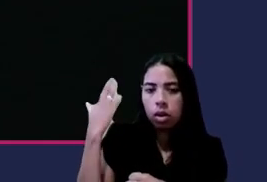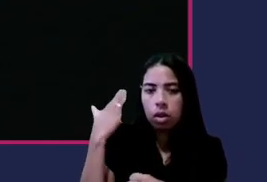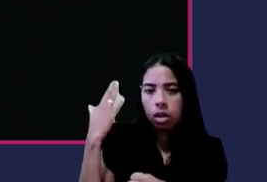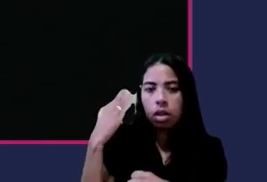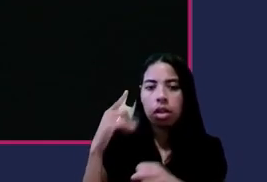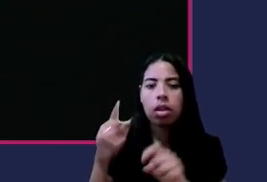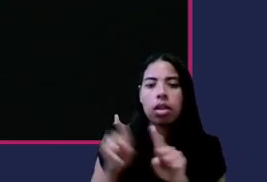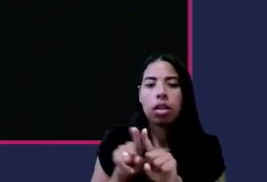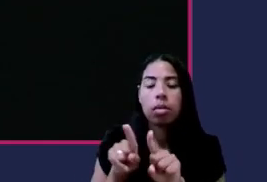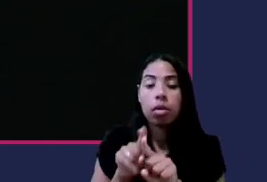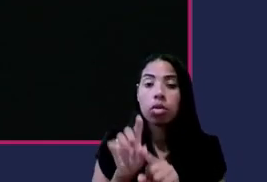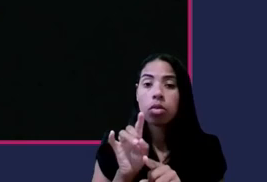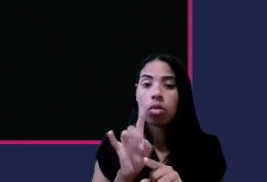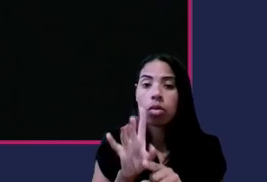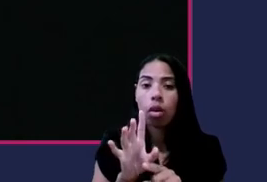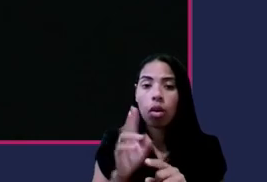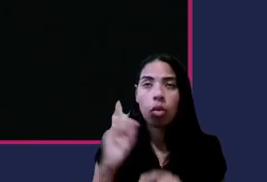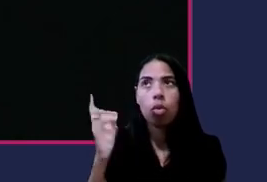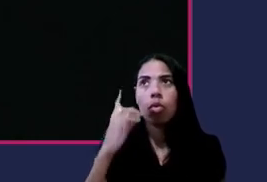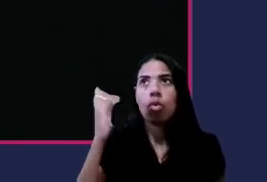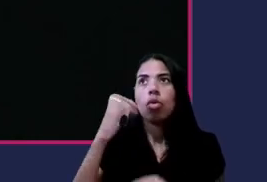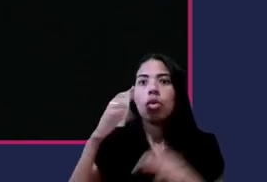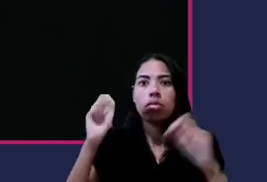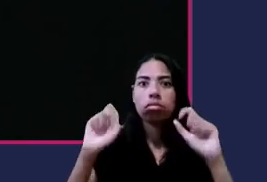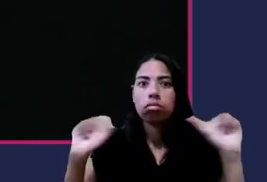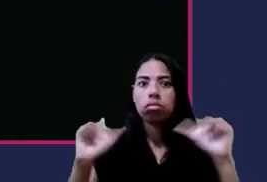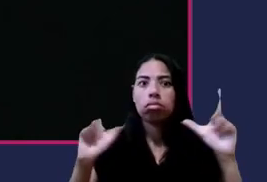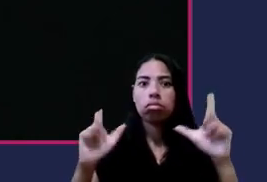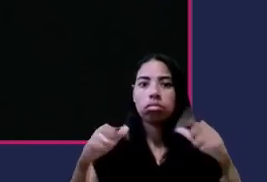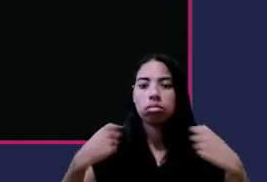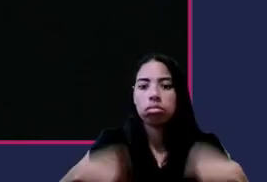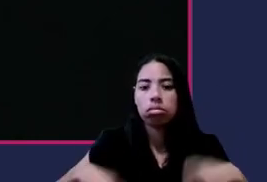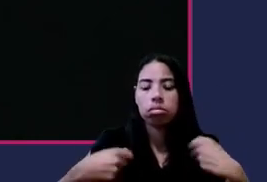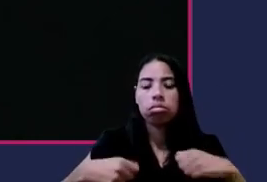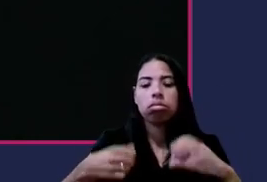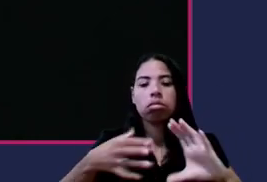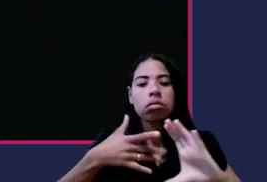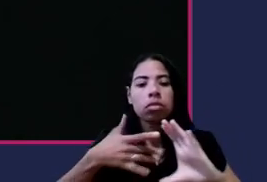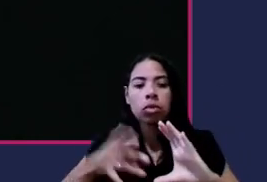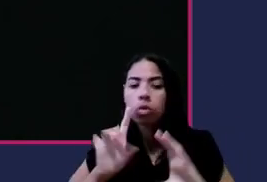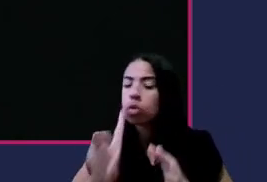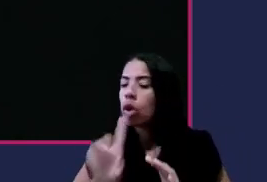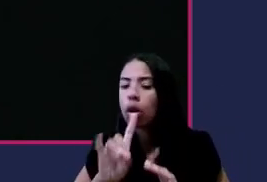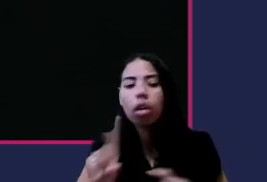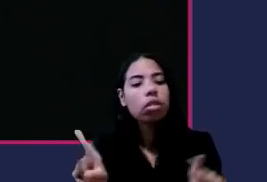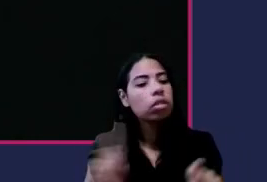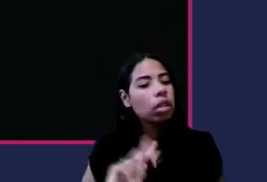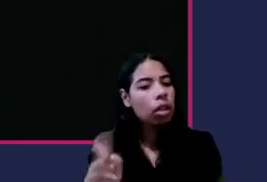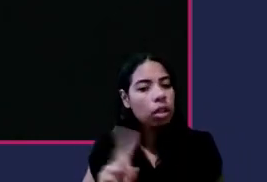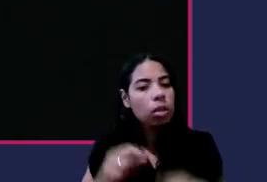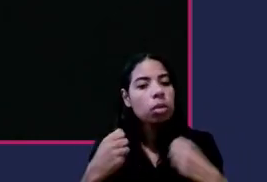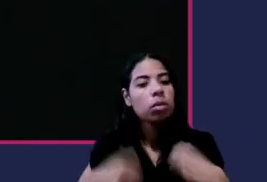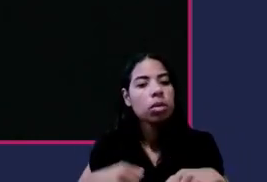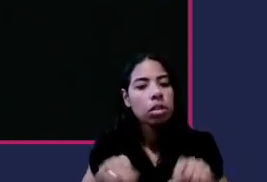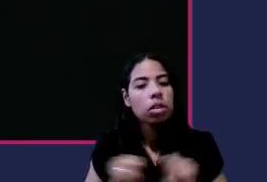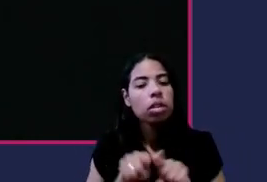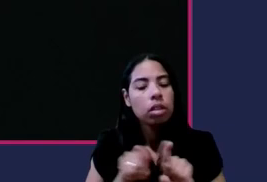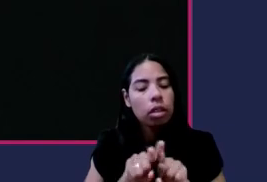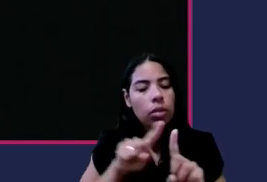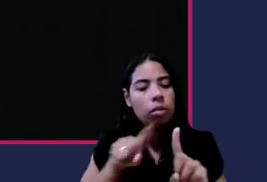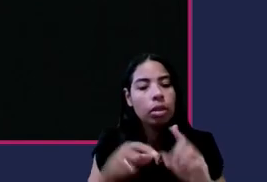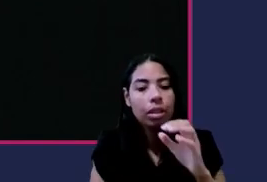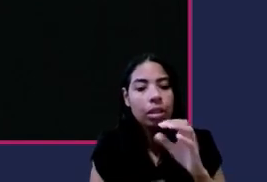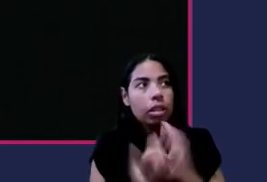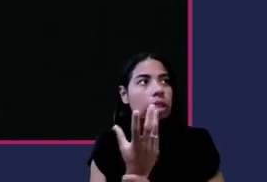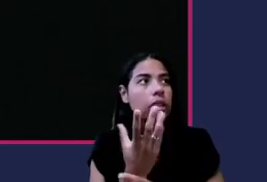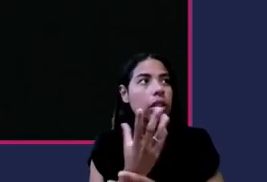And it is much more than making people alert of how urgent rare diseases